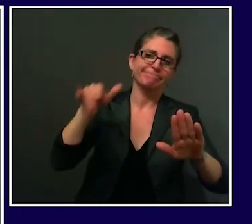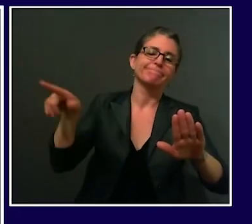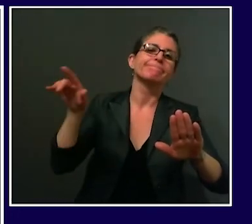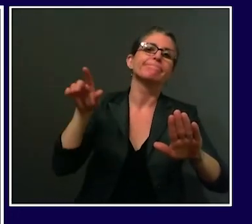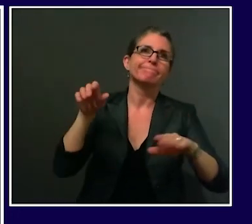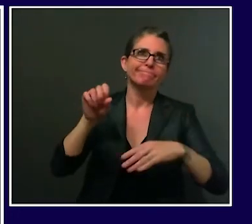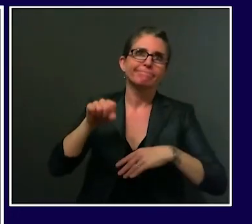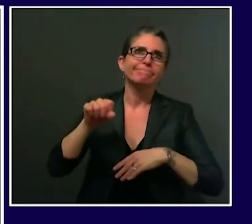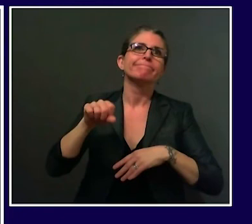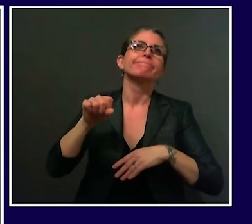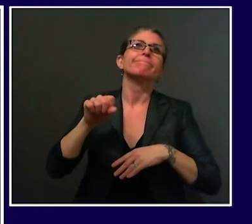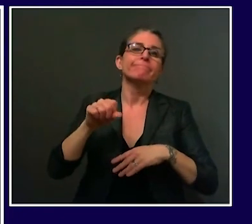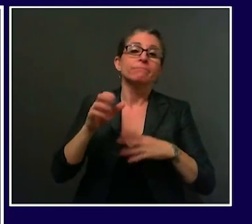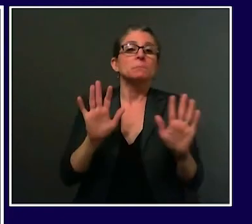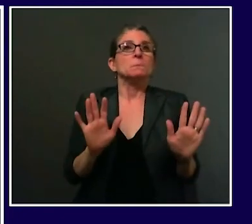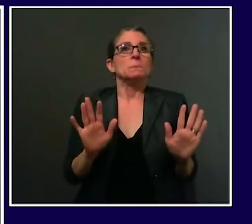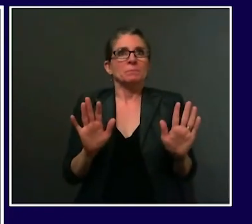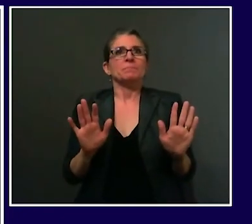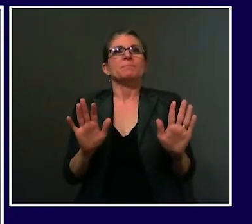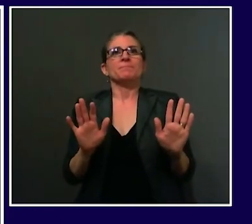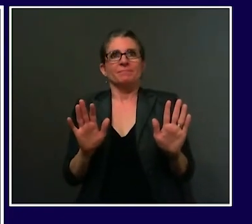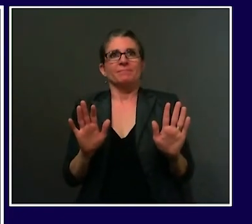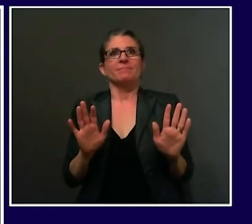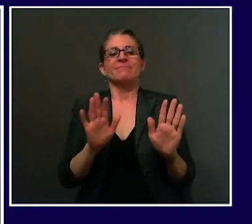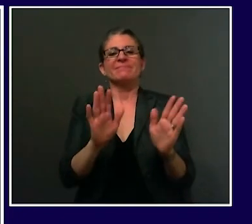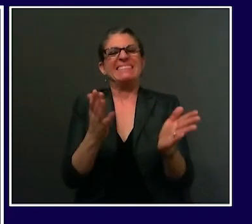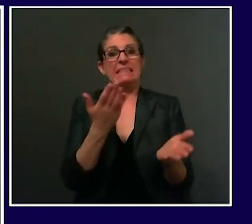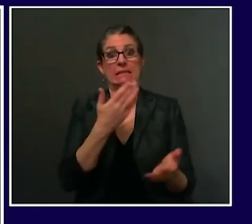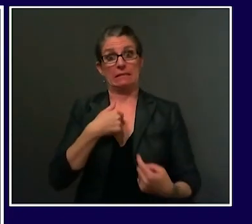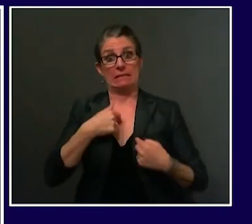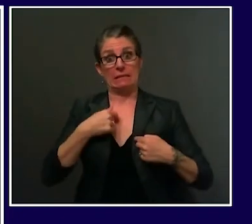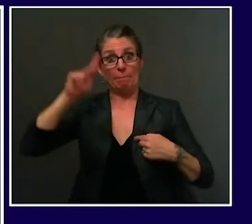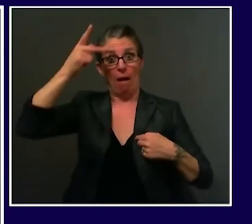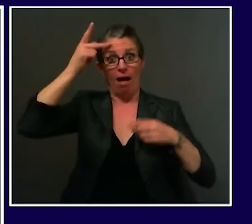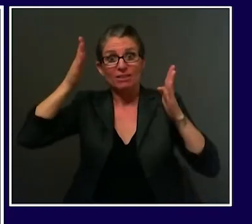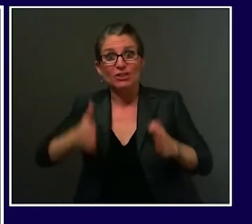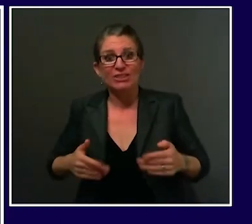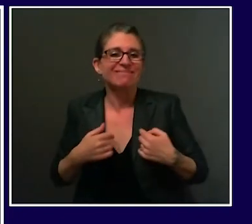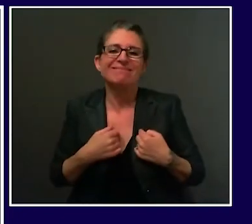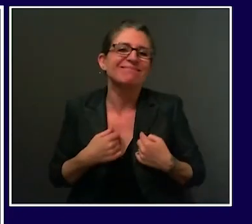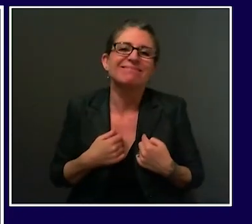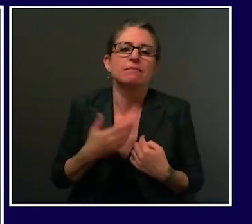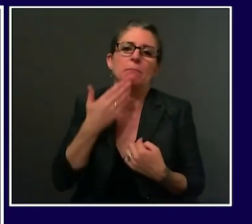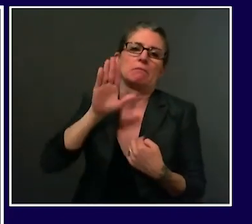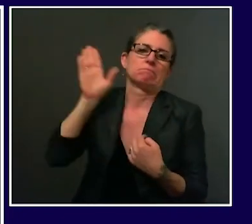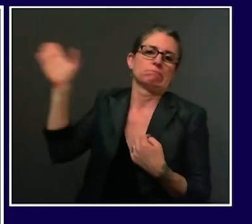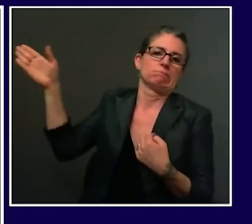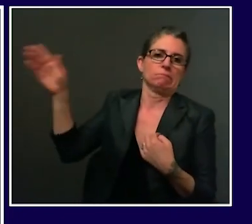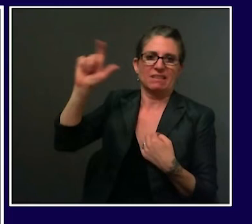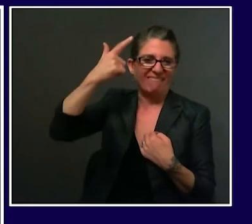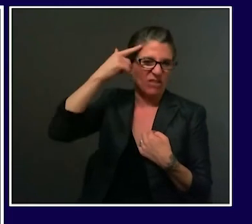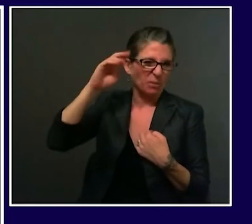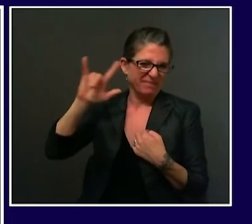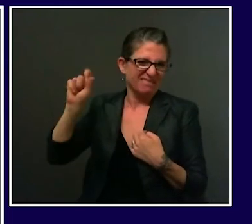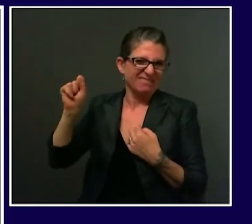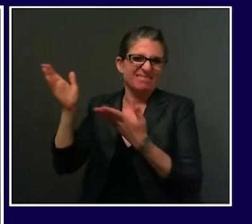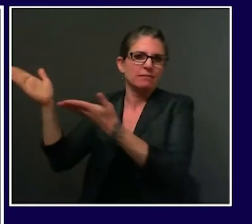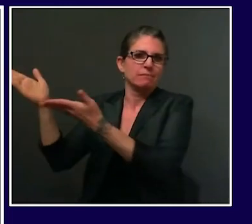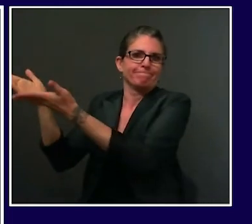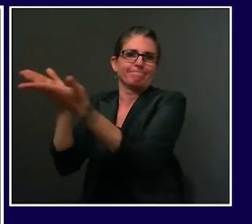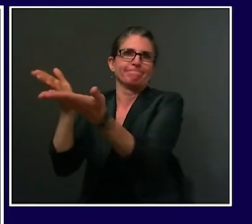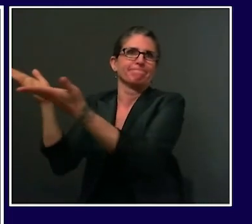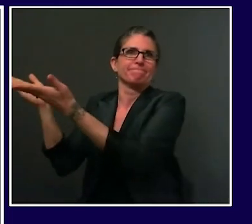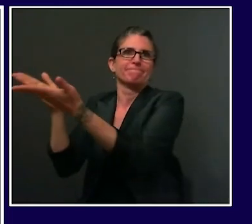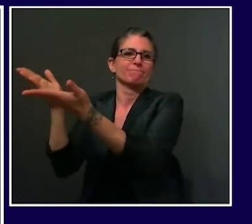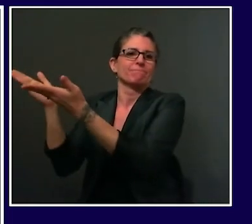comment to the governor's office. There's been a lot of discussion on that topic, and I'll probably the governor's